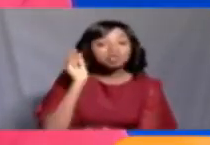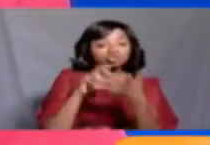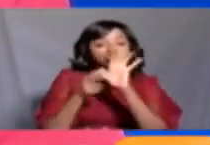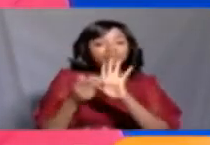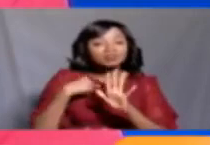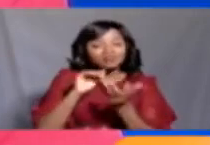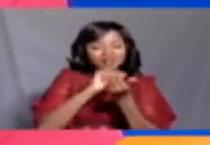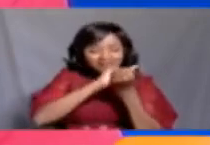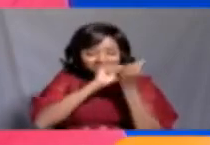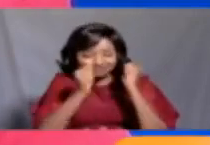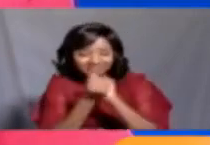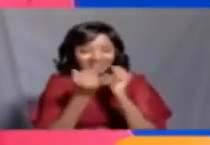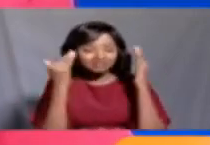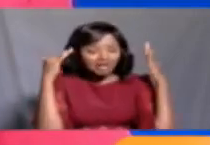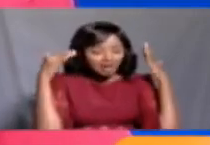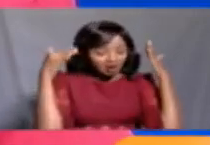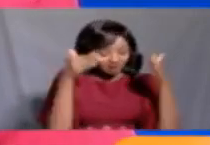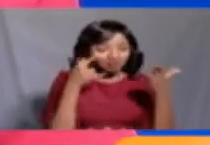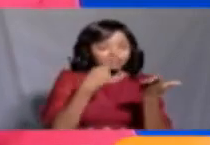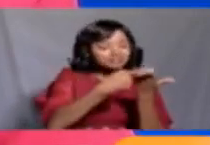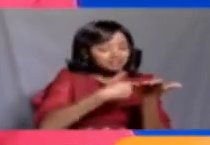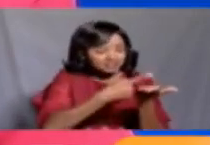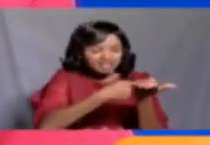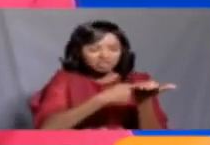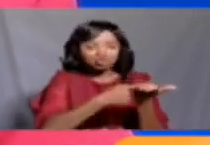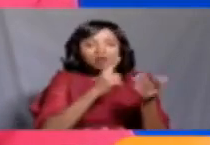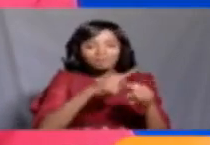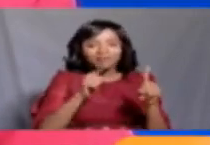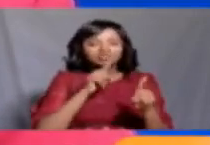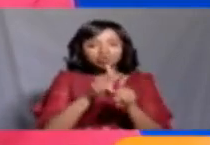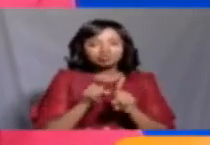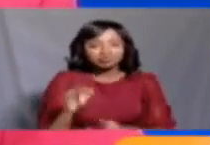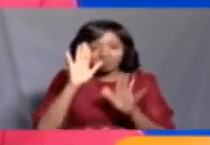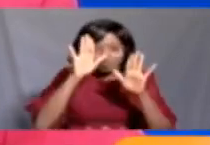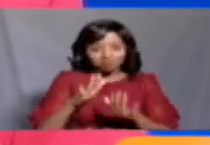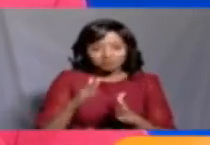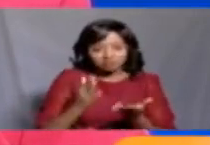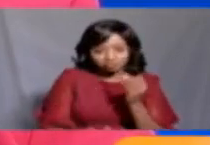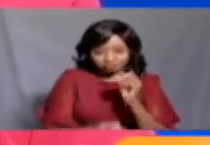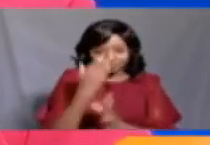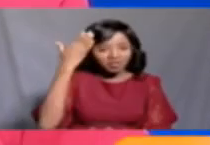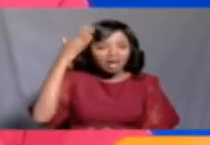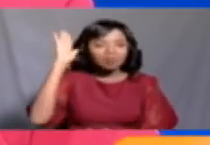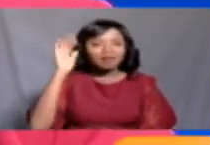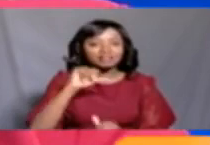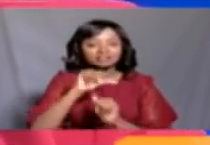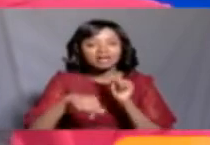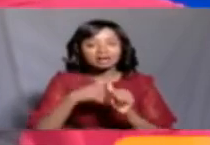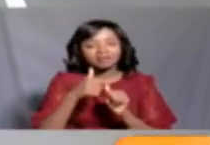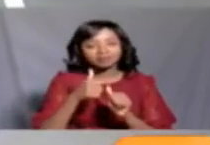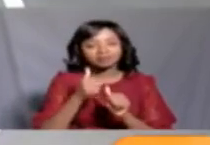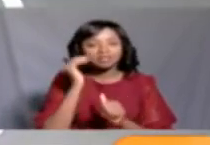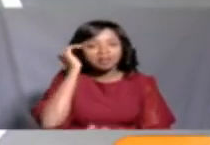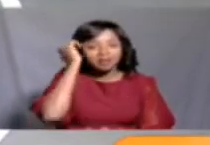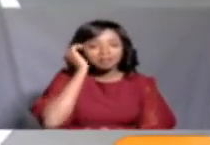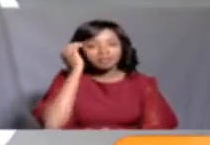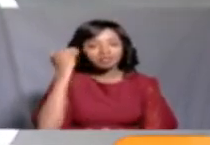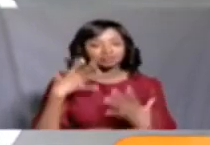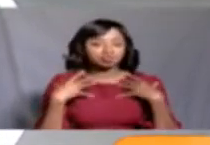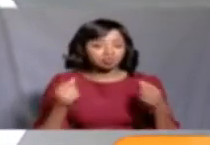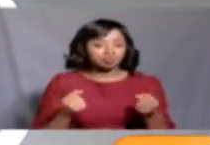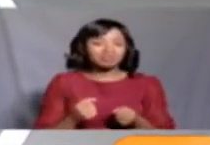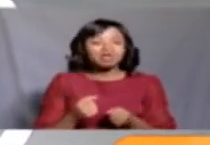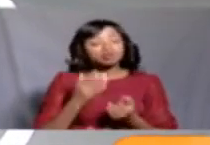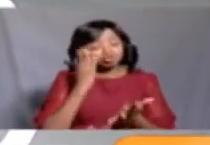from just this discussion and doing more awareness on mental health. Yeah, we certainly need to normalize this discussion. That's